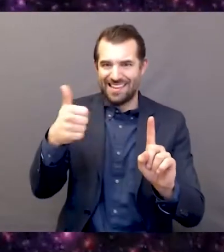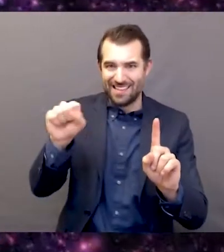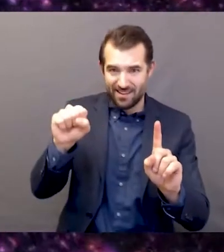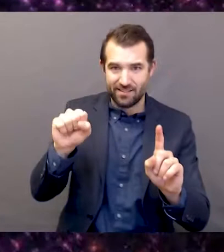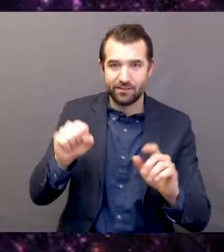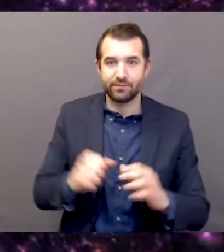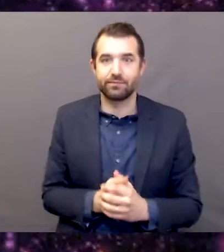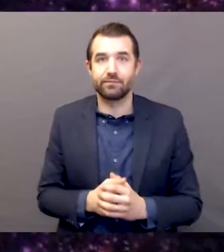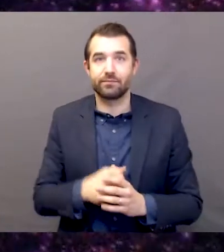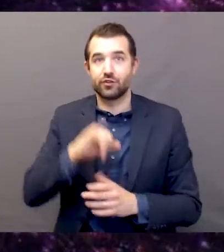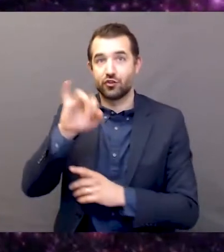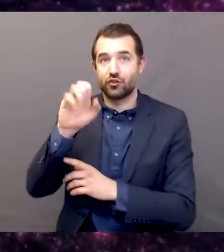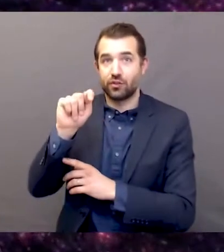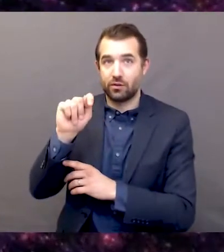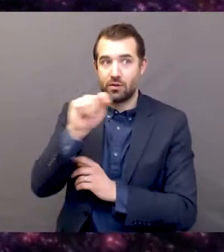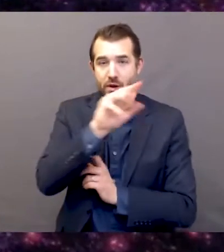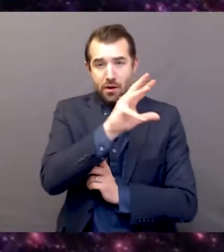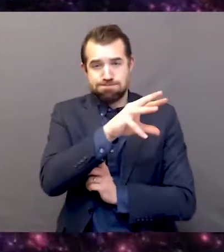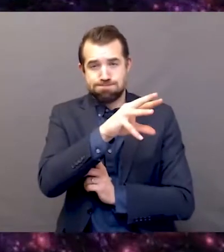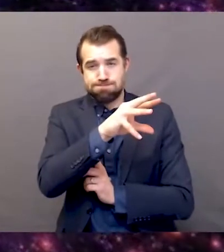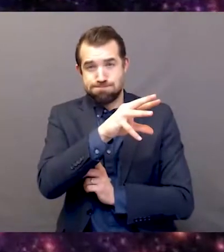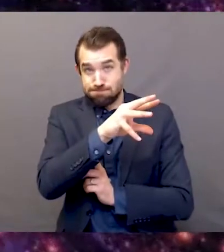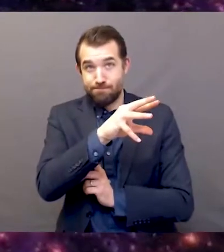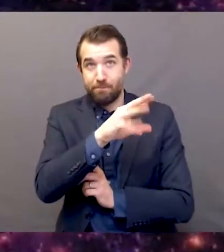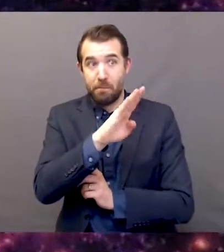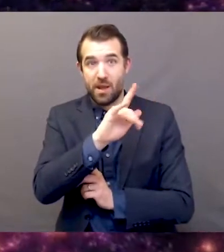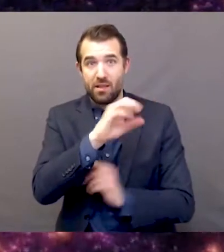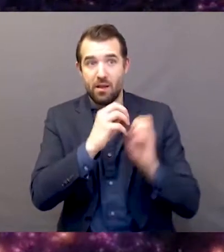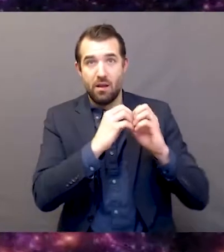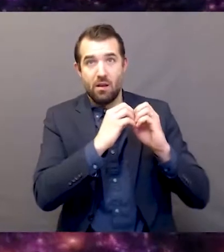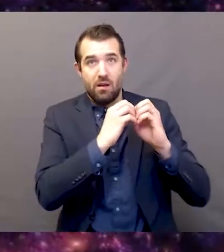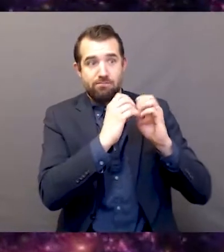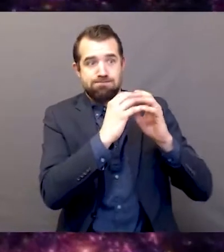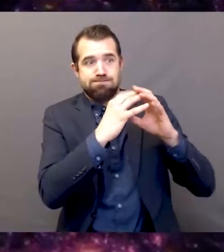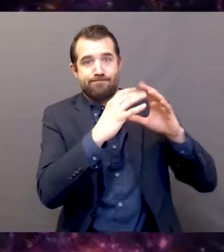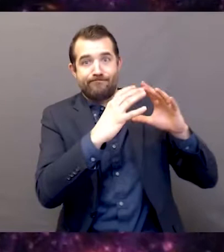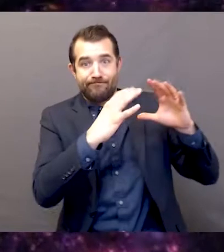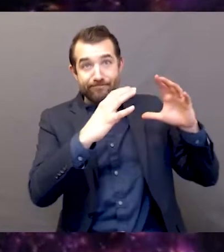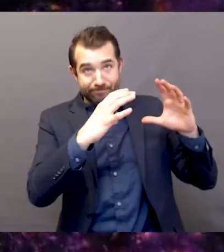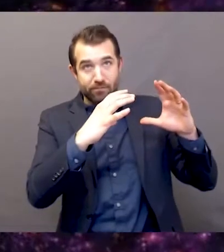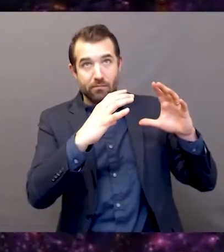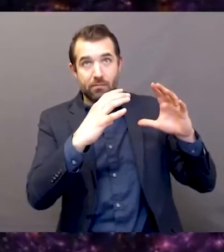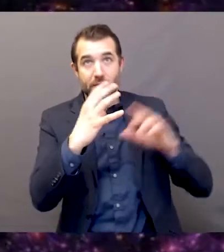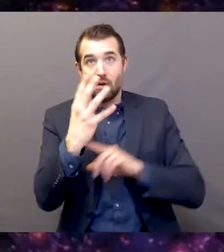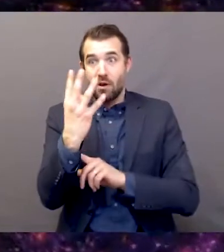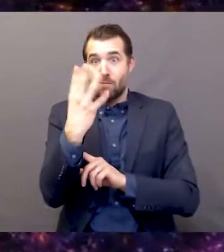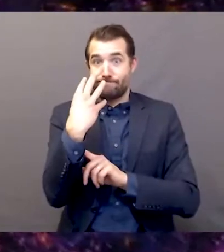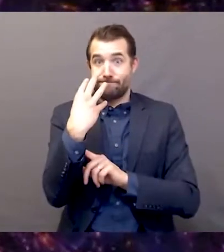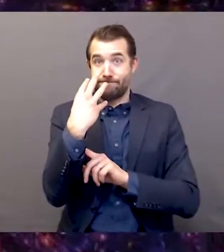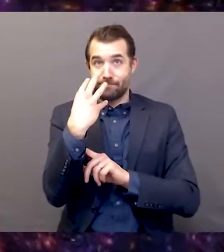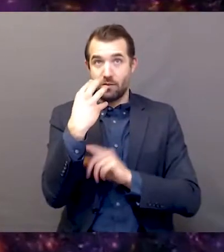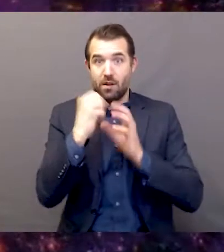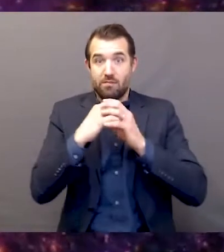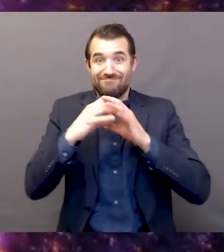jet then fills up one bubble on one side, and there's a counter jet, a jet on the other side. This jet is pointed almost directly at us. This jet